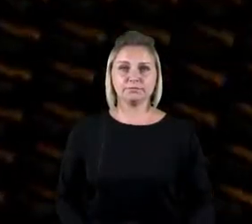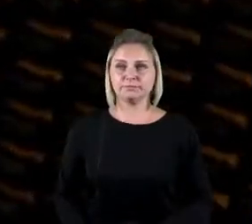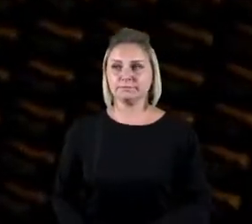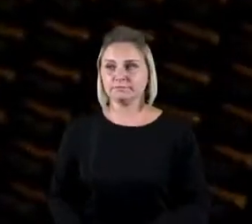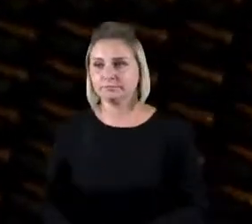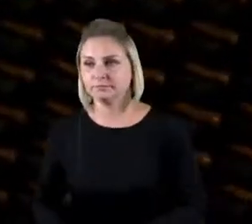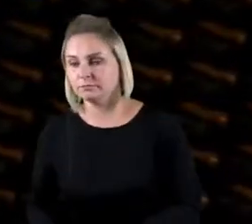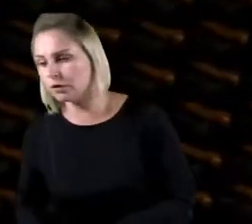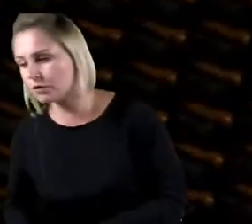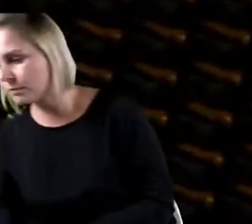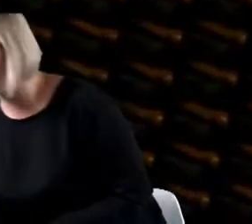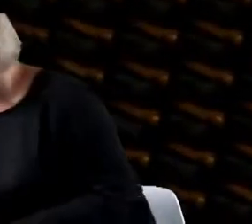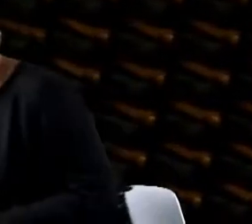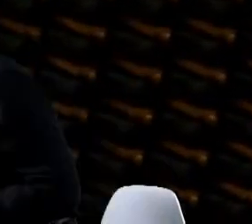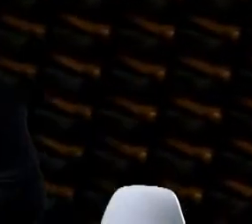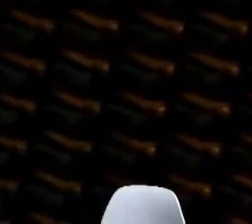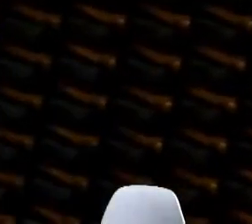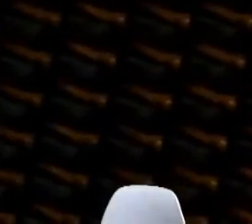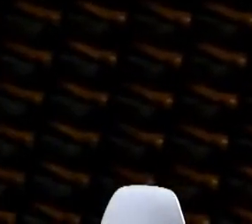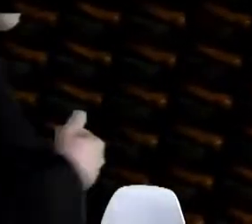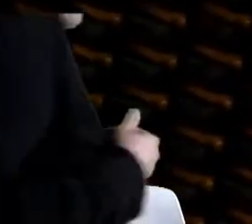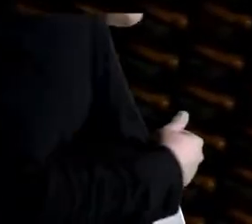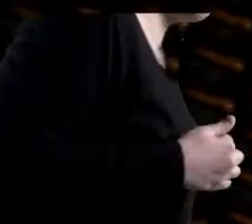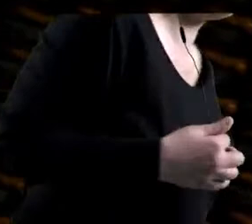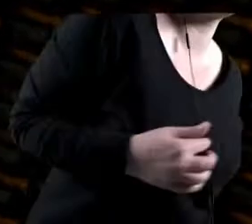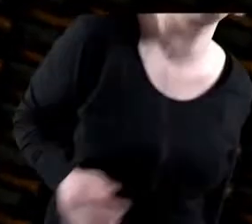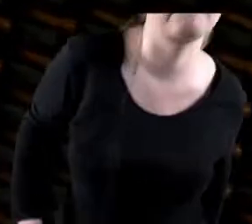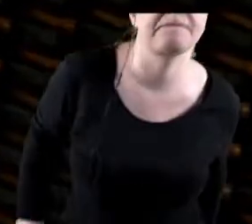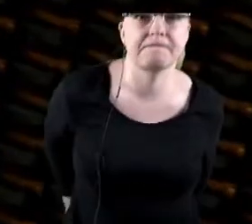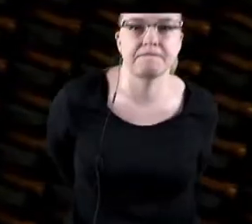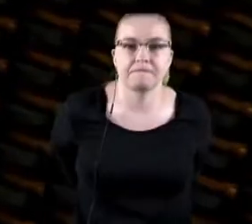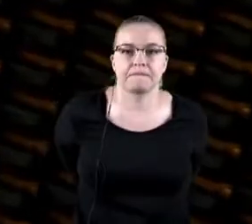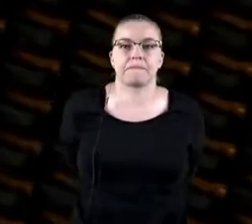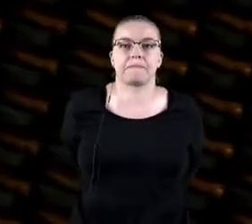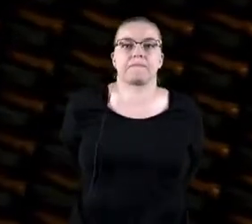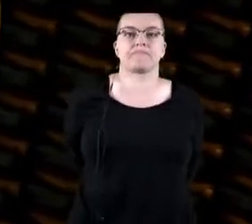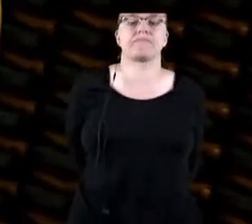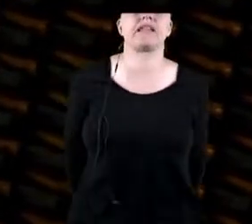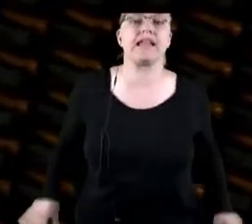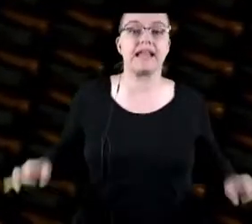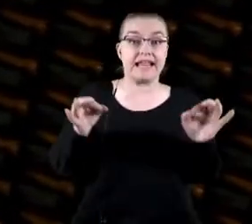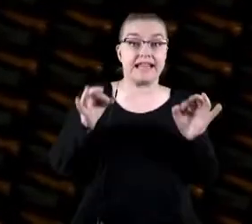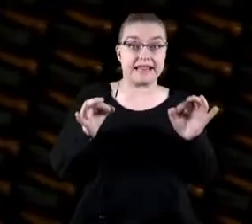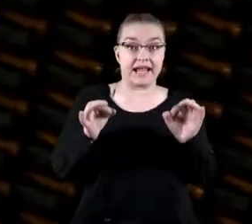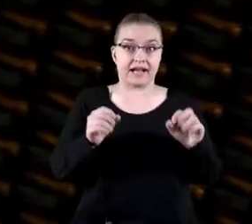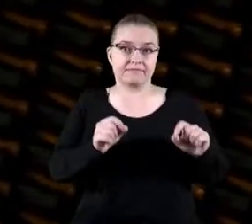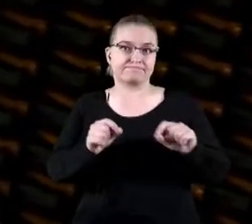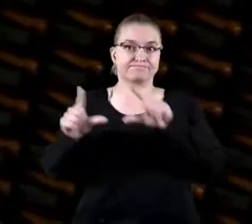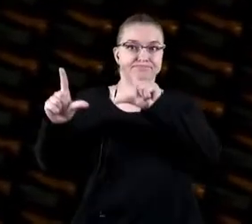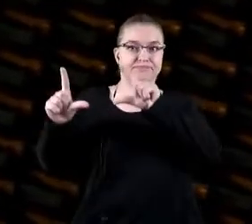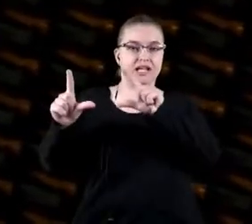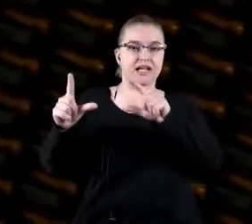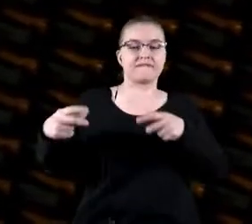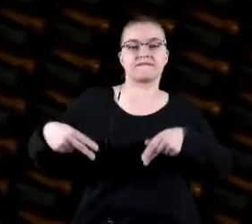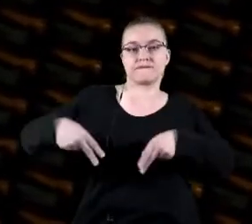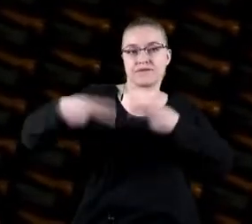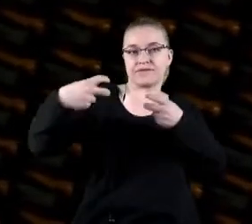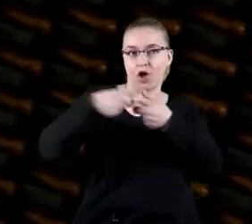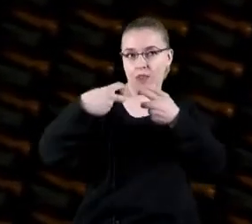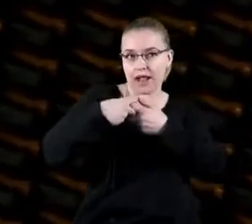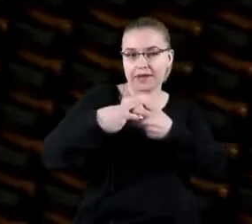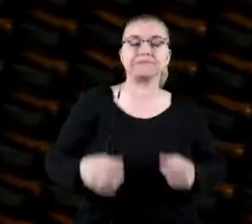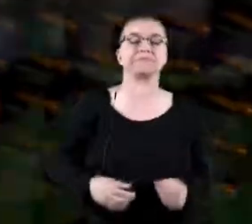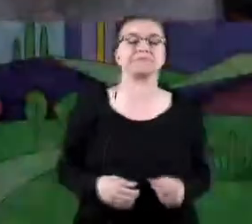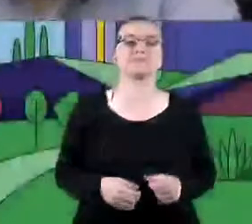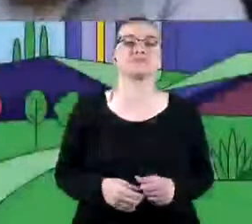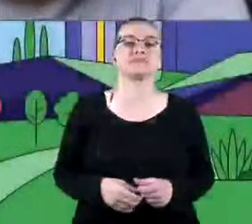Now we have the pleasure to see online, connected, Mr. Mohamed Ibrahim Khaled, Mayor of Sousse,